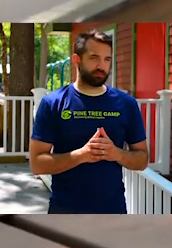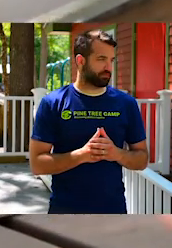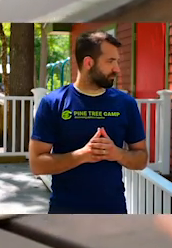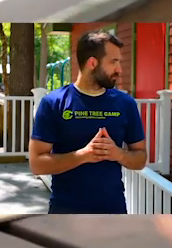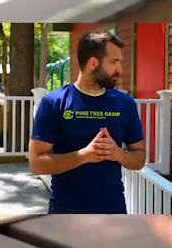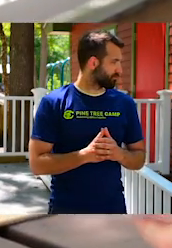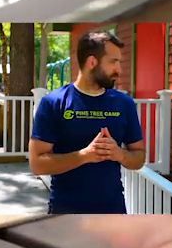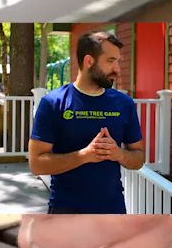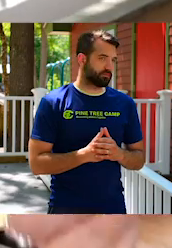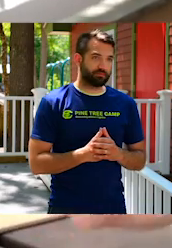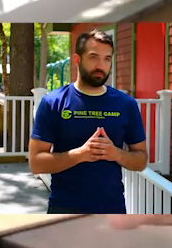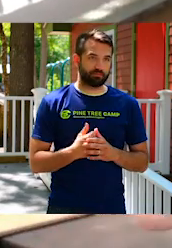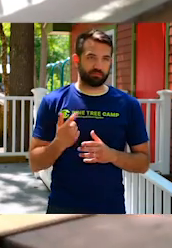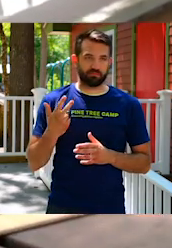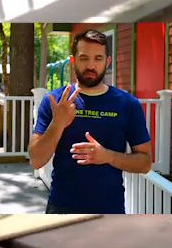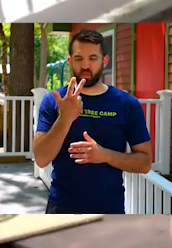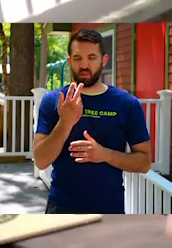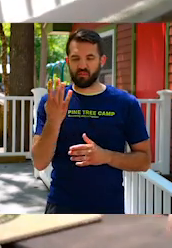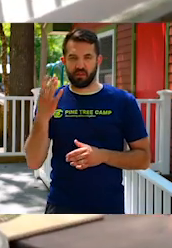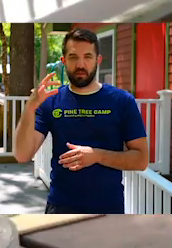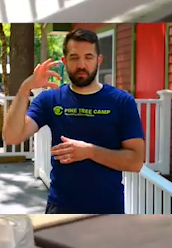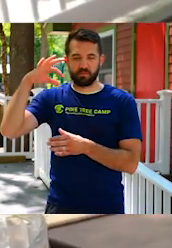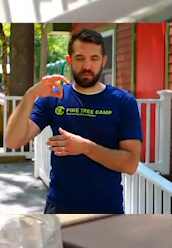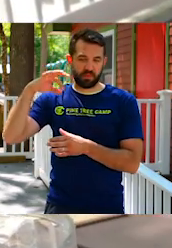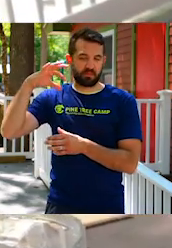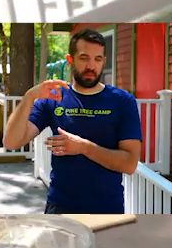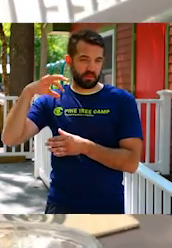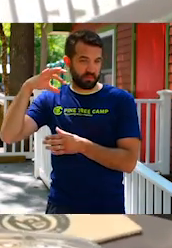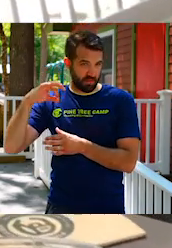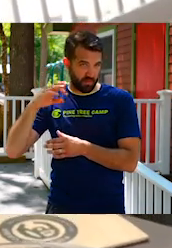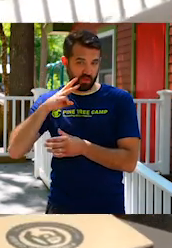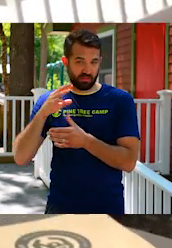3 or 4 drops in, and just put the rest back.